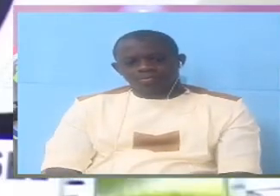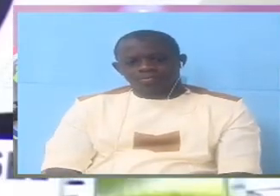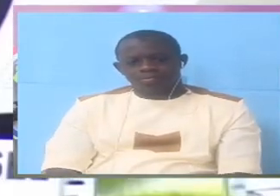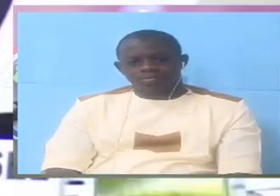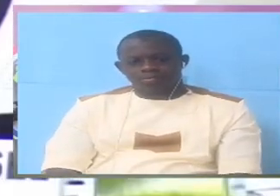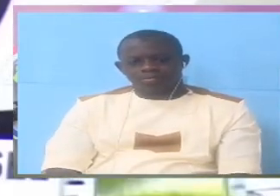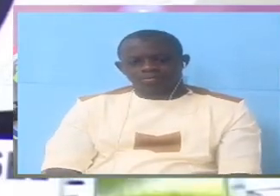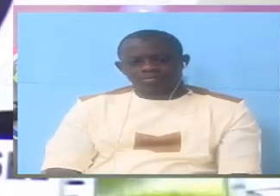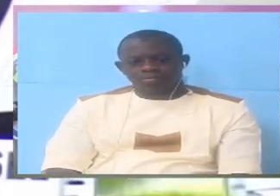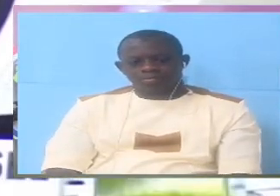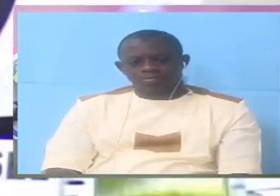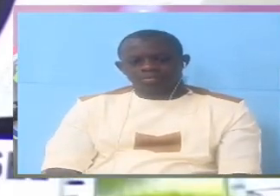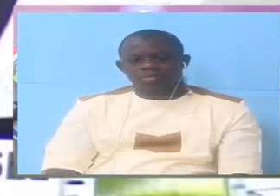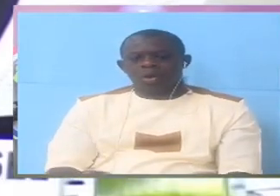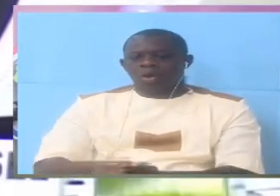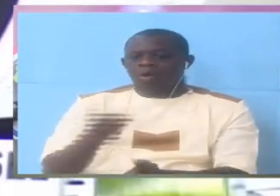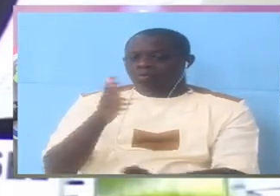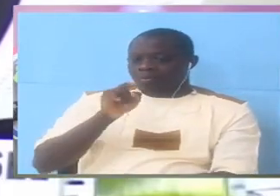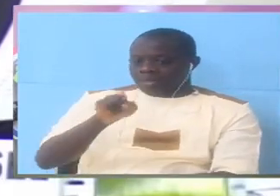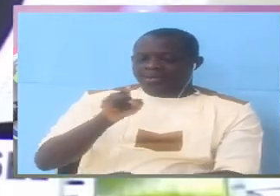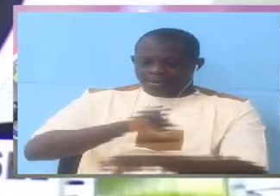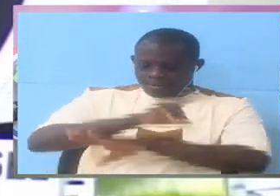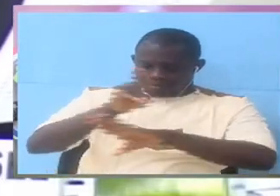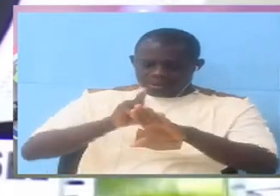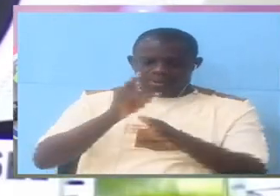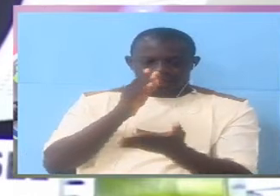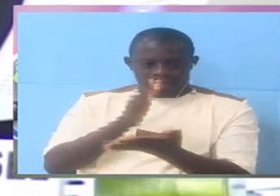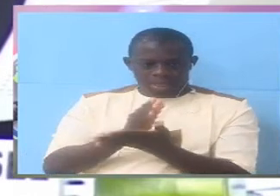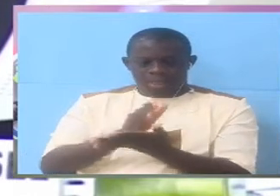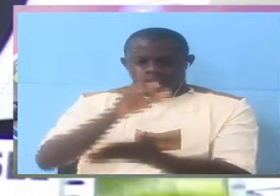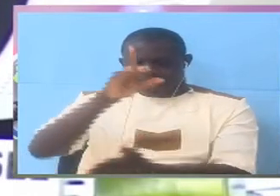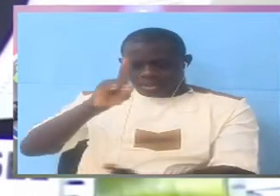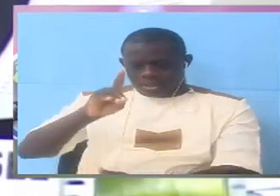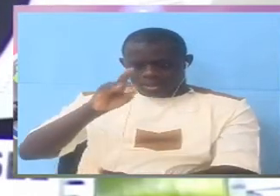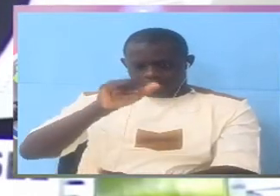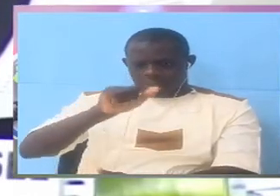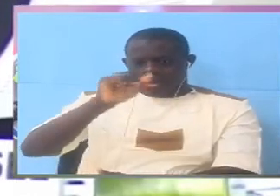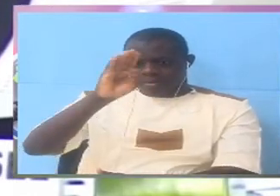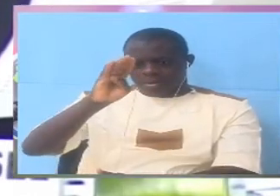From there, Daba Marena being the leader,